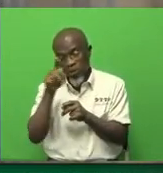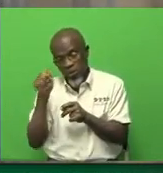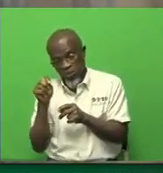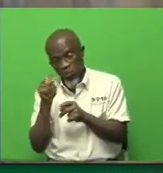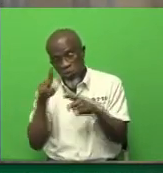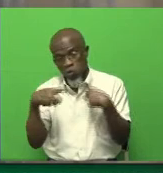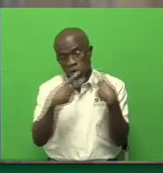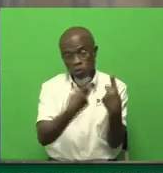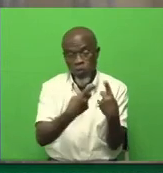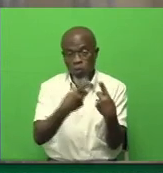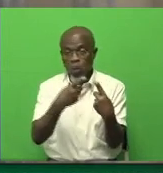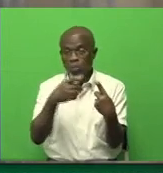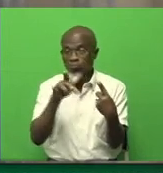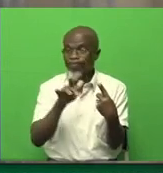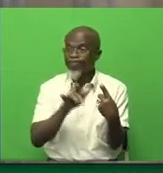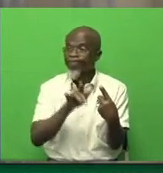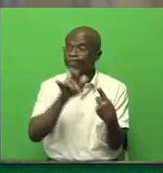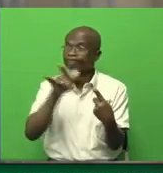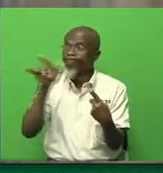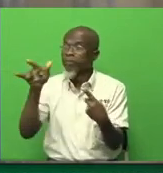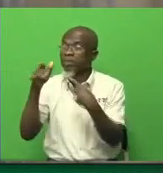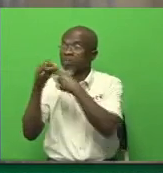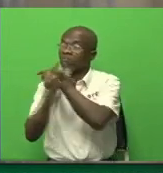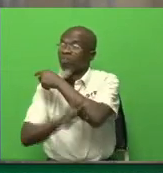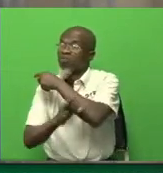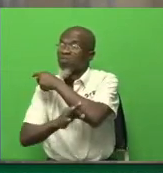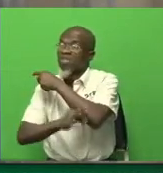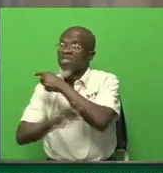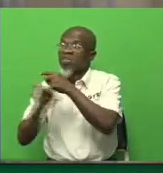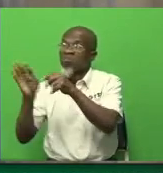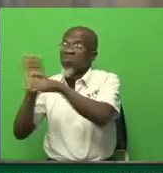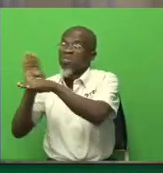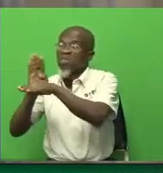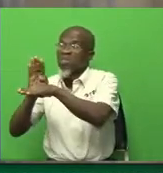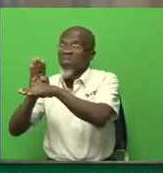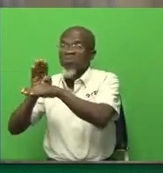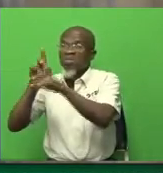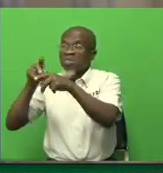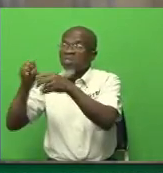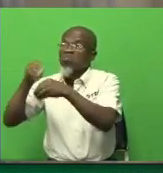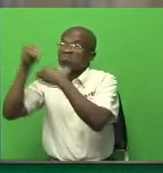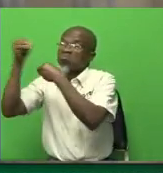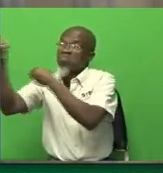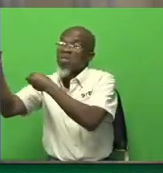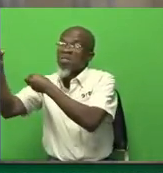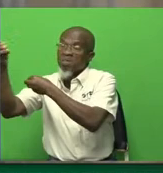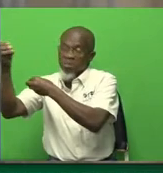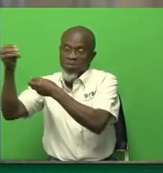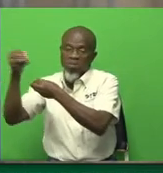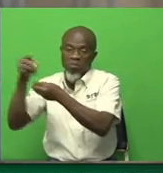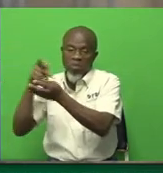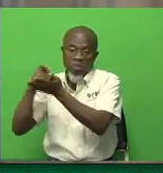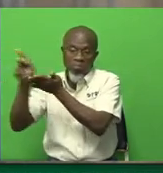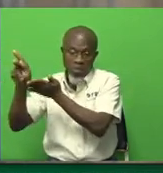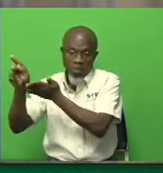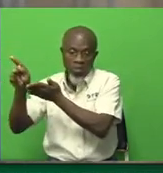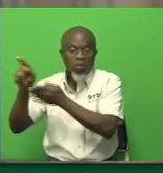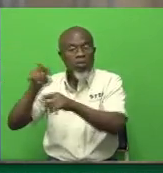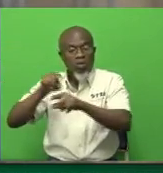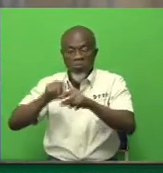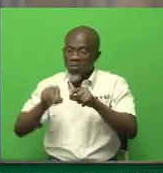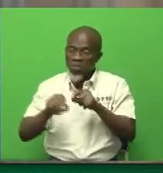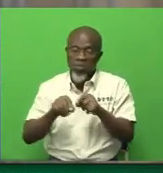and we need to get those refunds back chocolate minted that this withholding of their vat